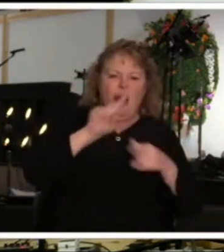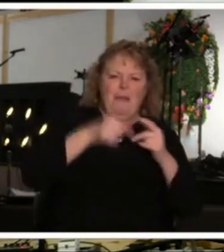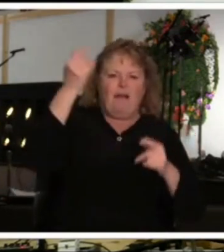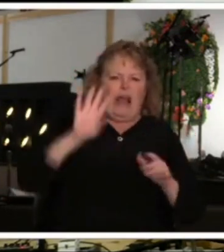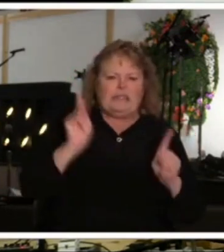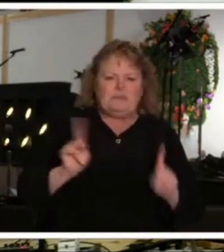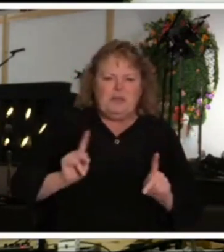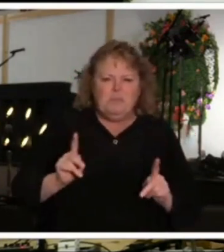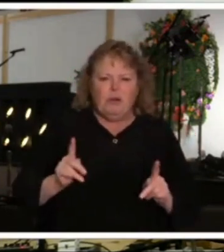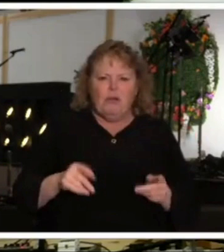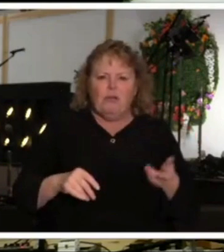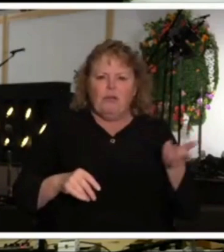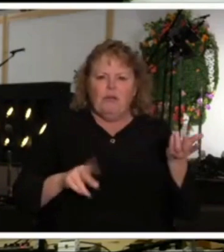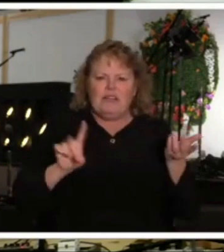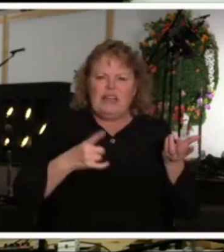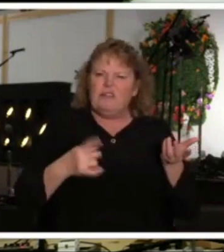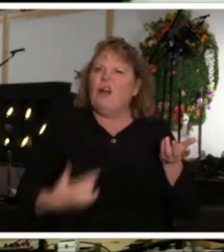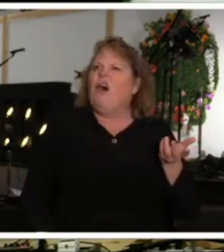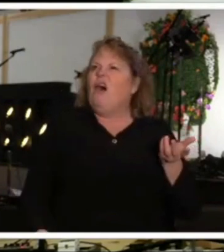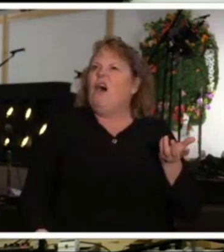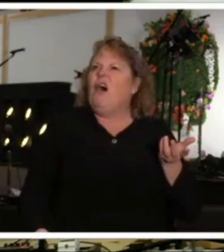God?